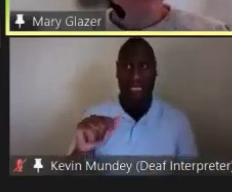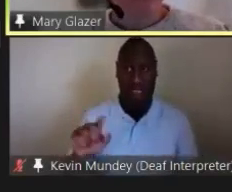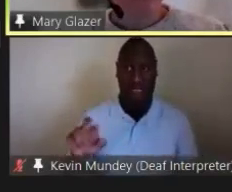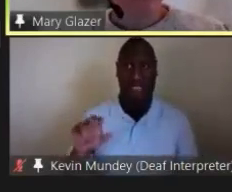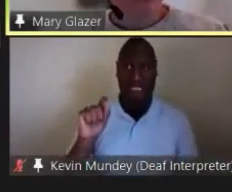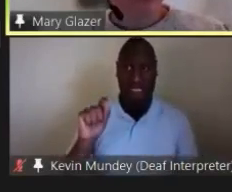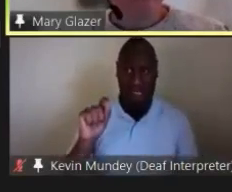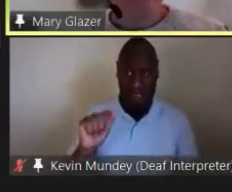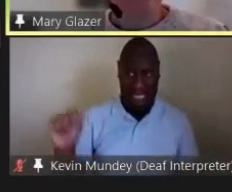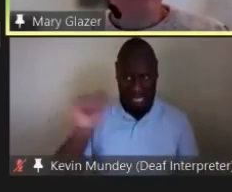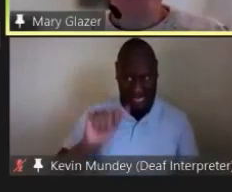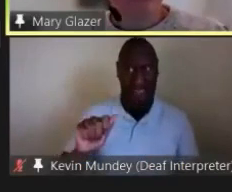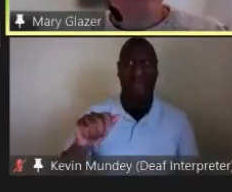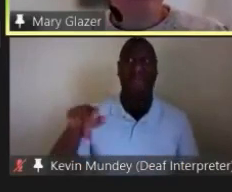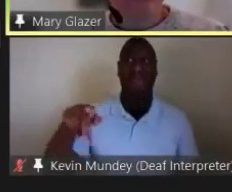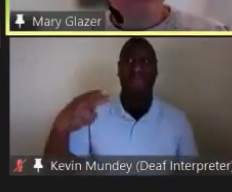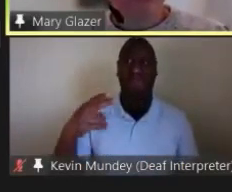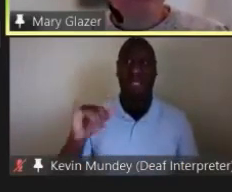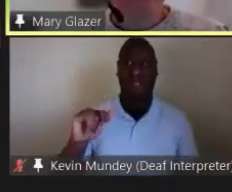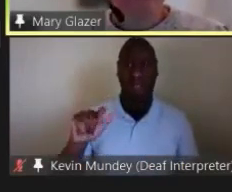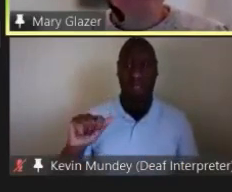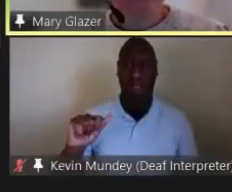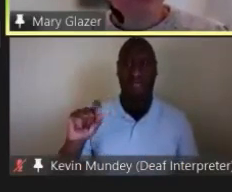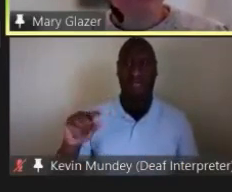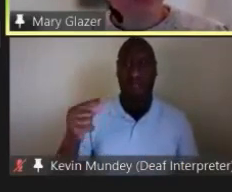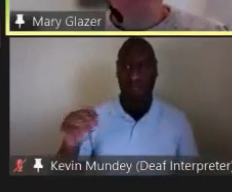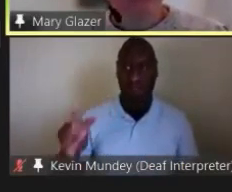mary.glazer@phila.gov or call